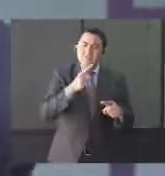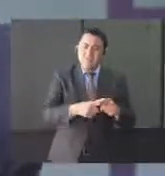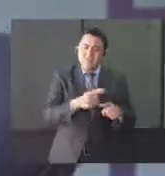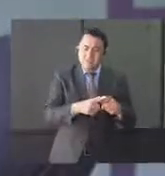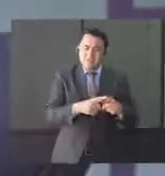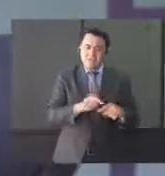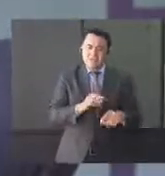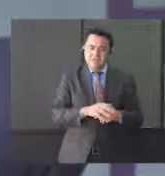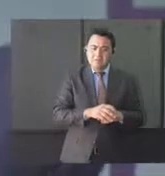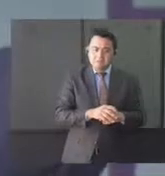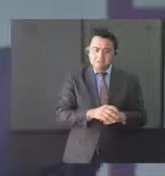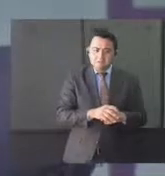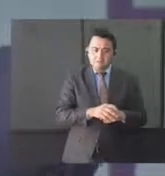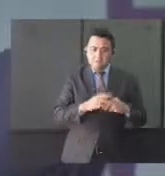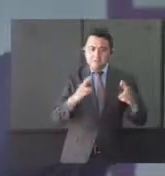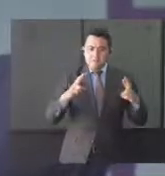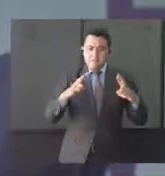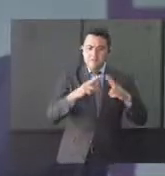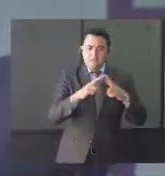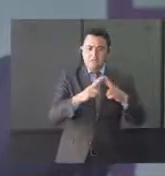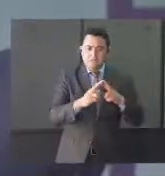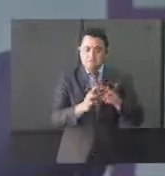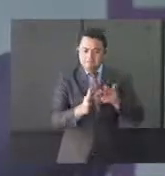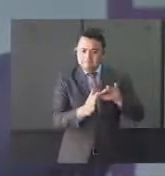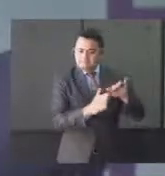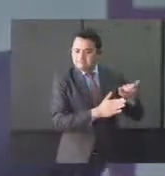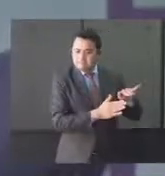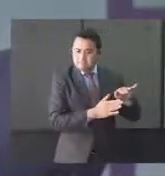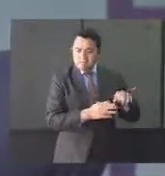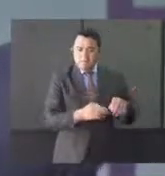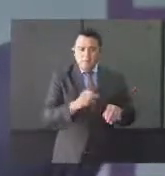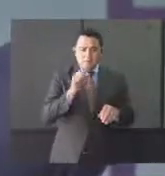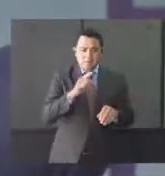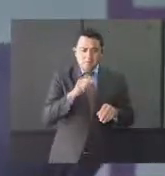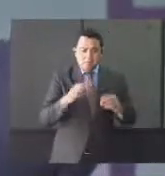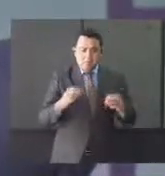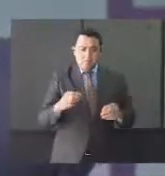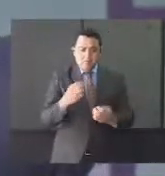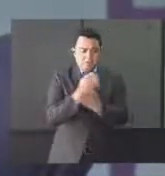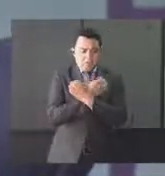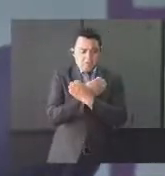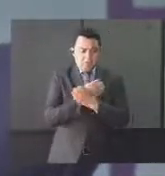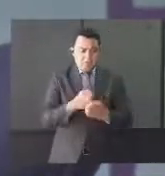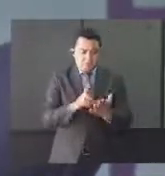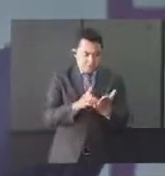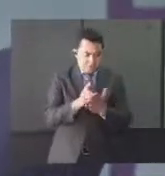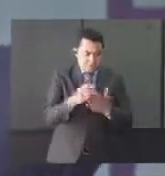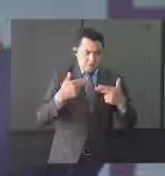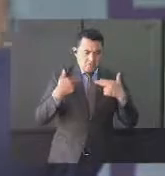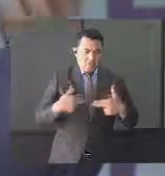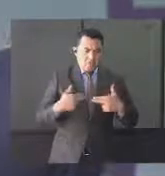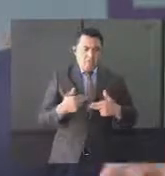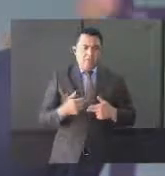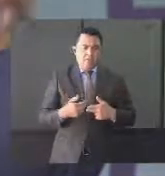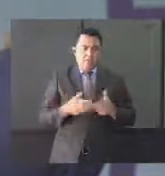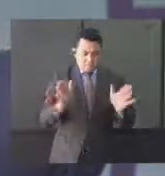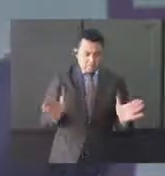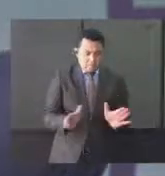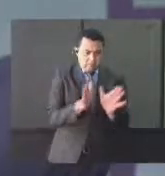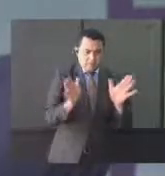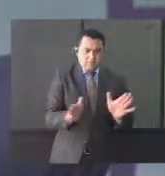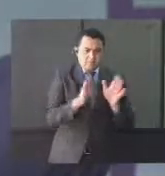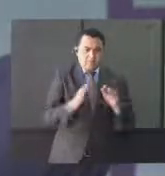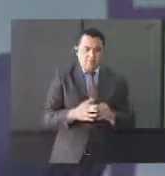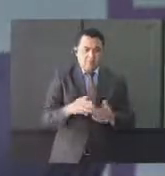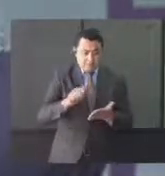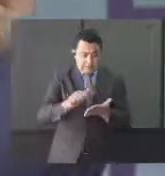to recover education for citizenship in the region that really has an effect on the